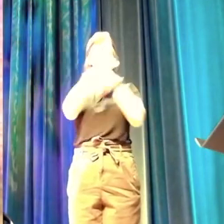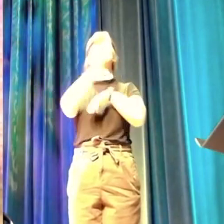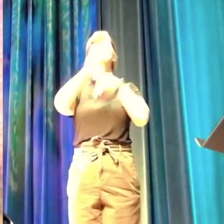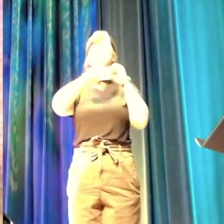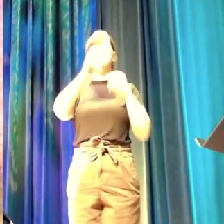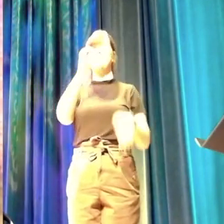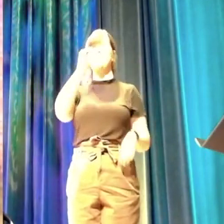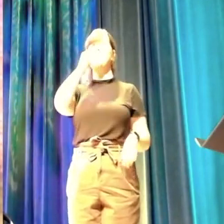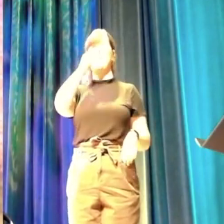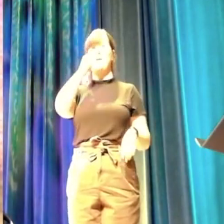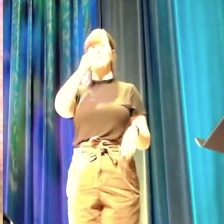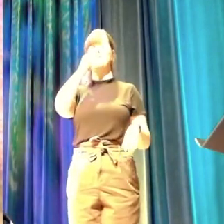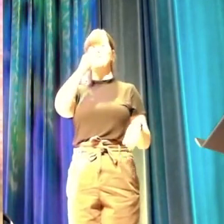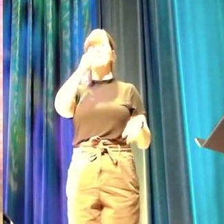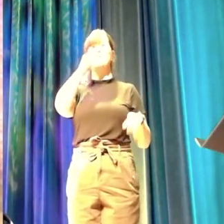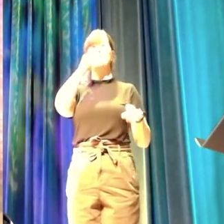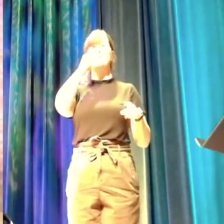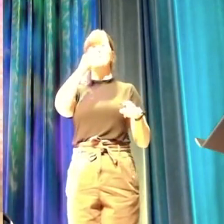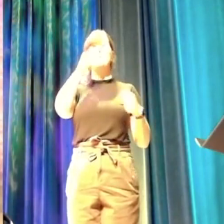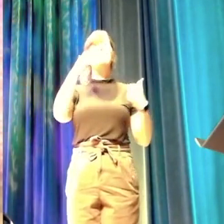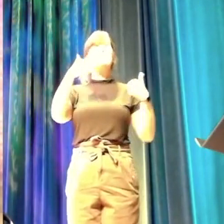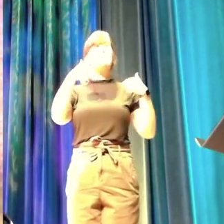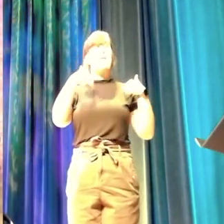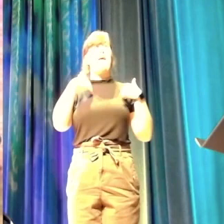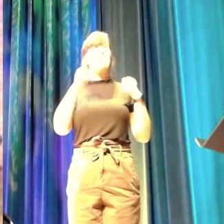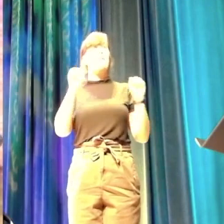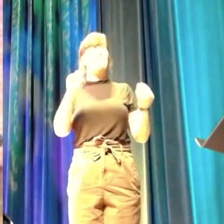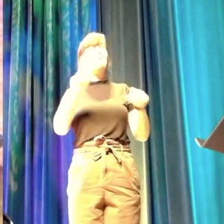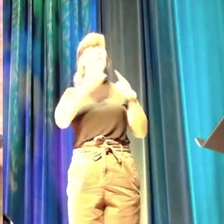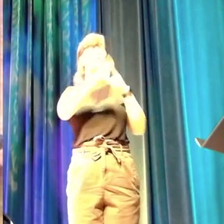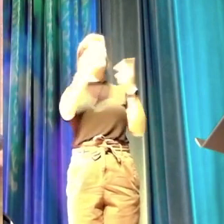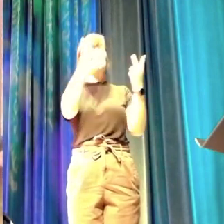blind is having sight but no vision.